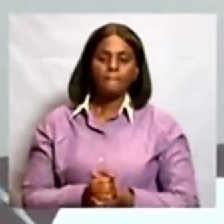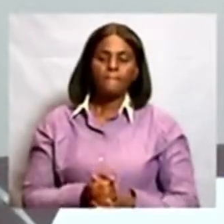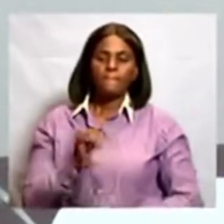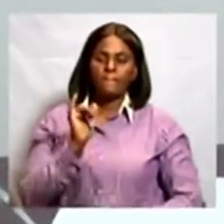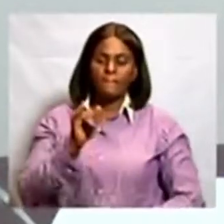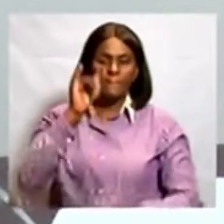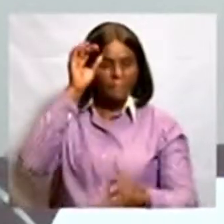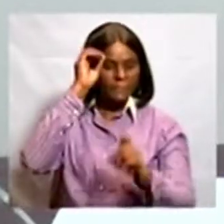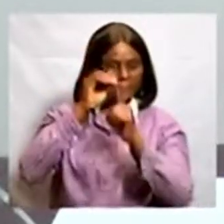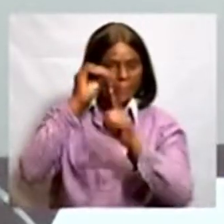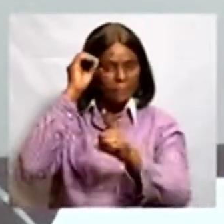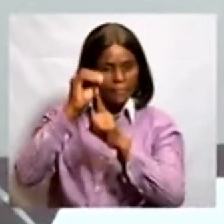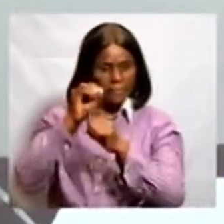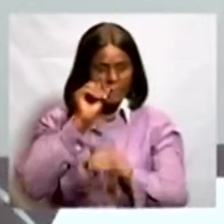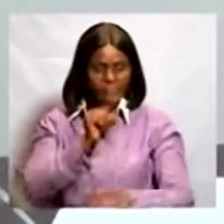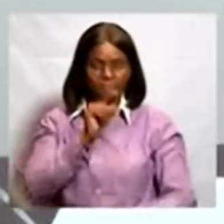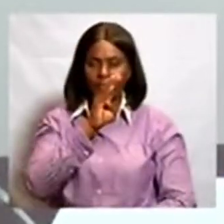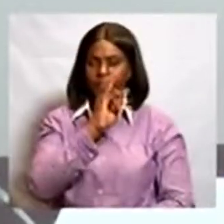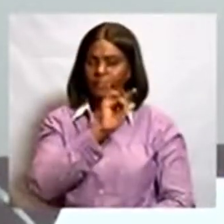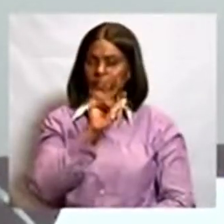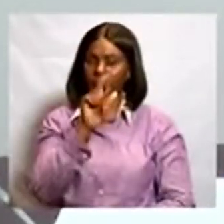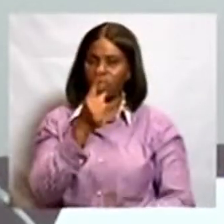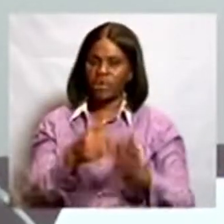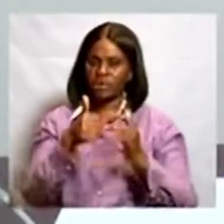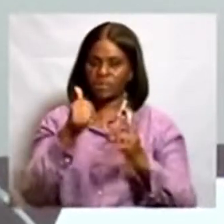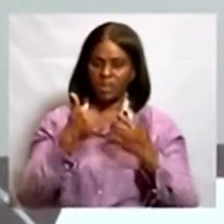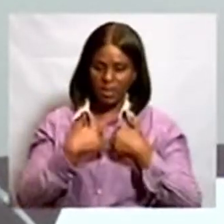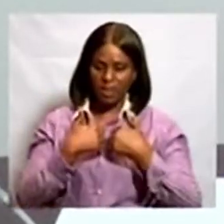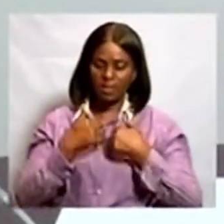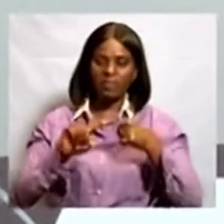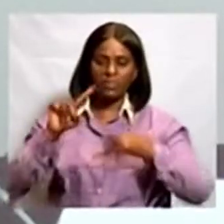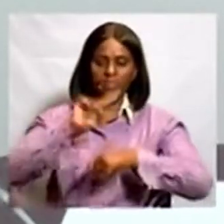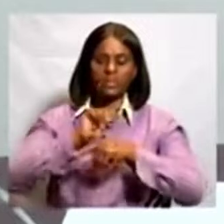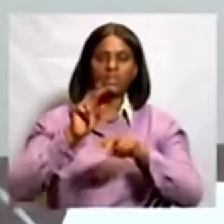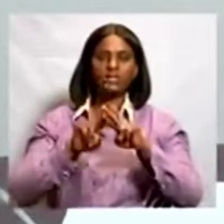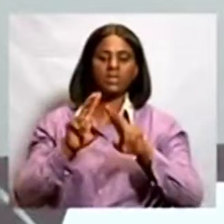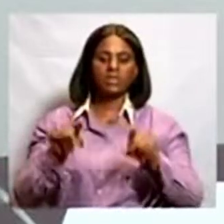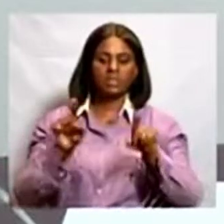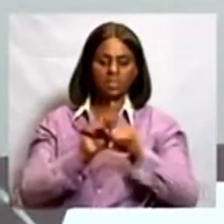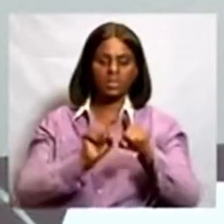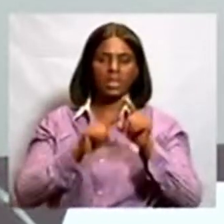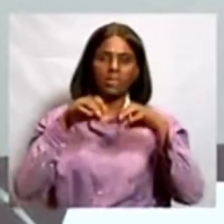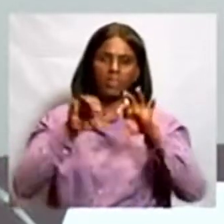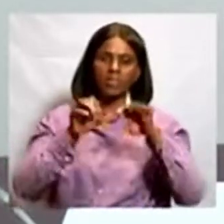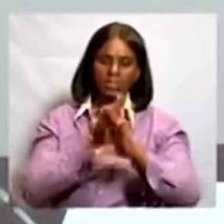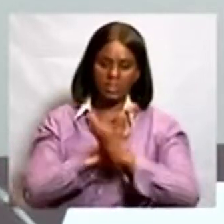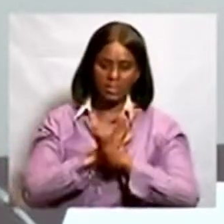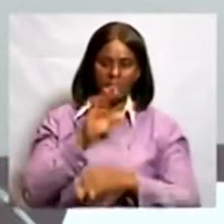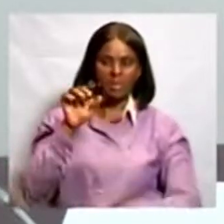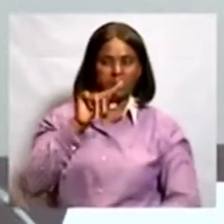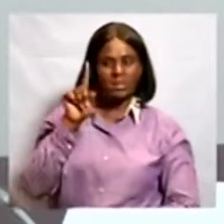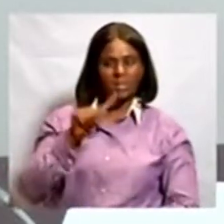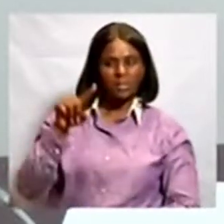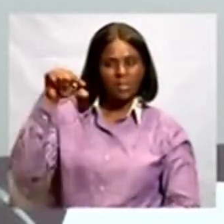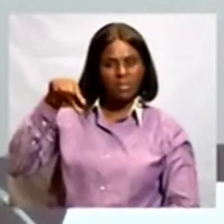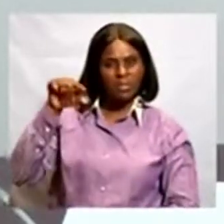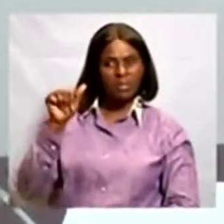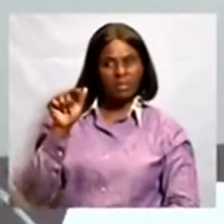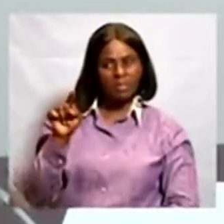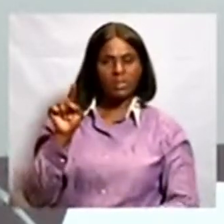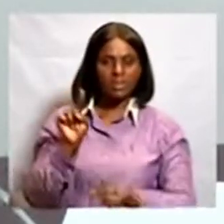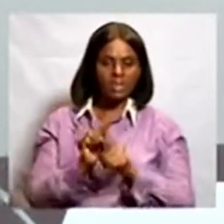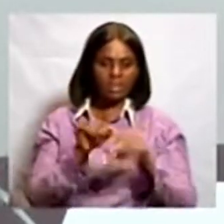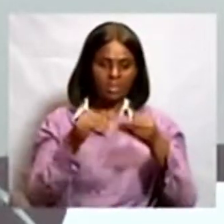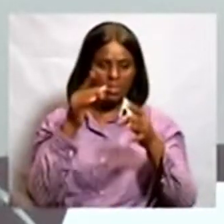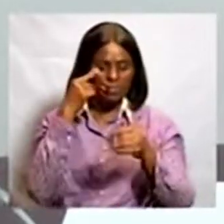The objects of the bill that you are considering today, Chair, are to continue the existence of the Zambia Qualifications Authority,